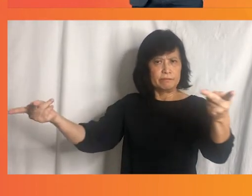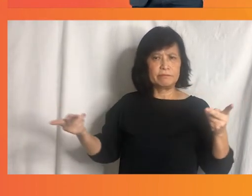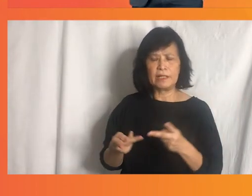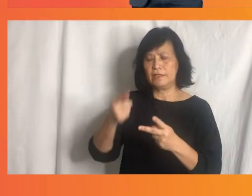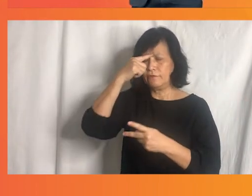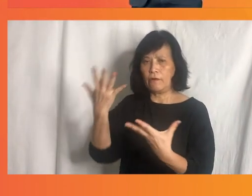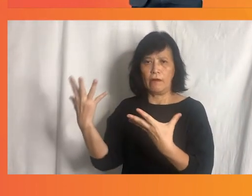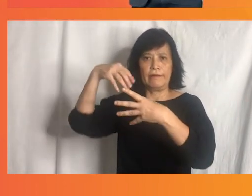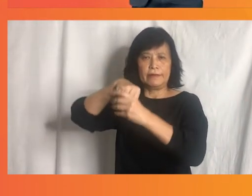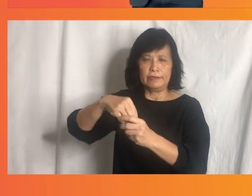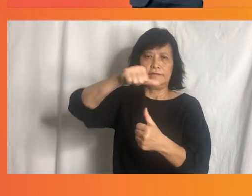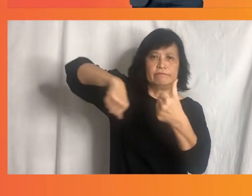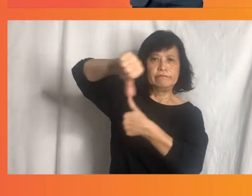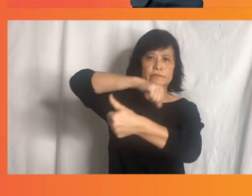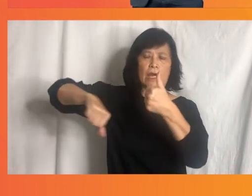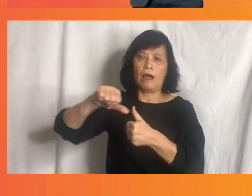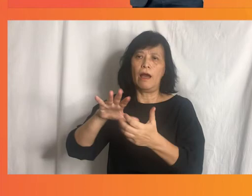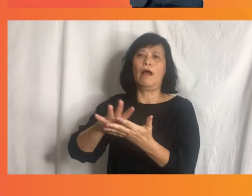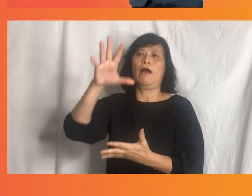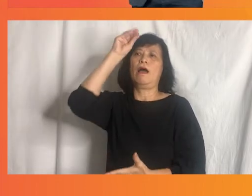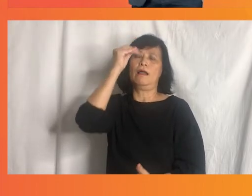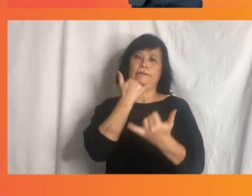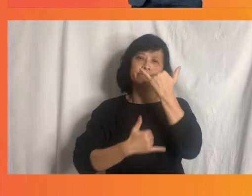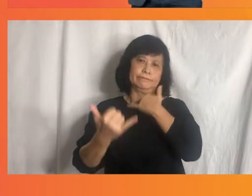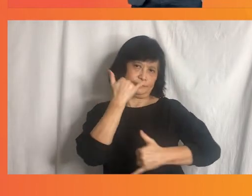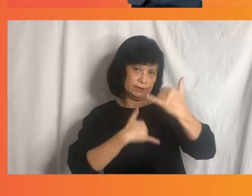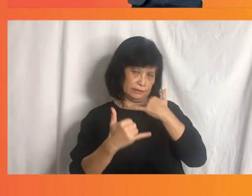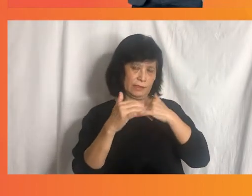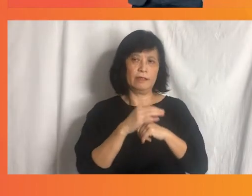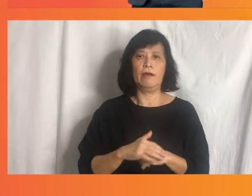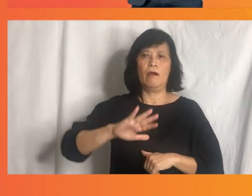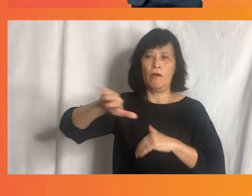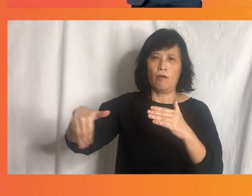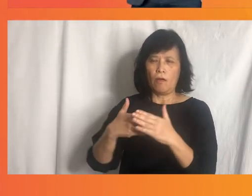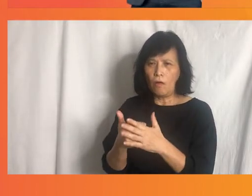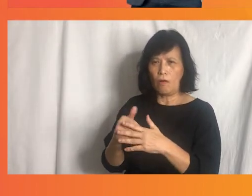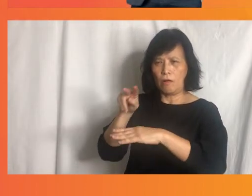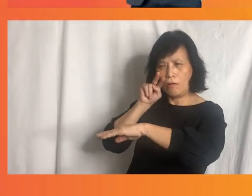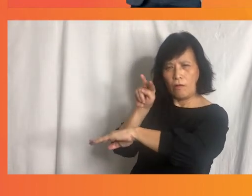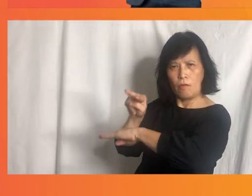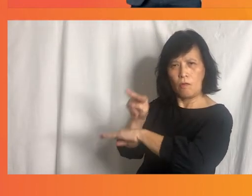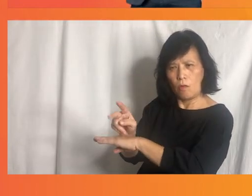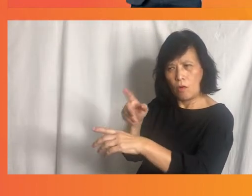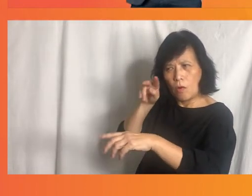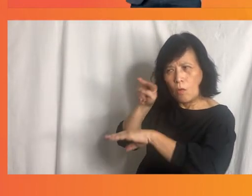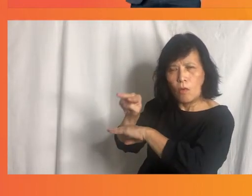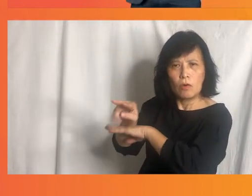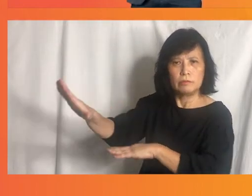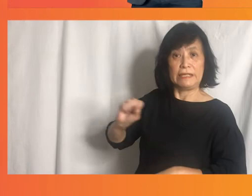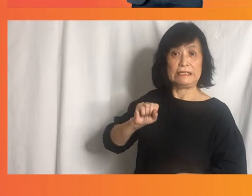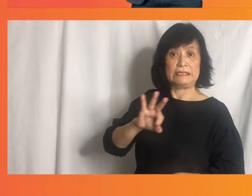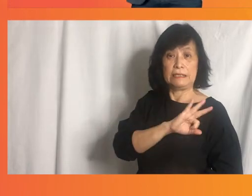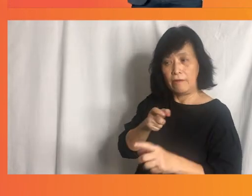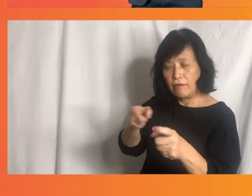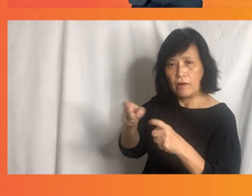social behaviors and to learn from his mistakes. All these were closely facilitated by our staff, and often end